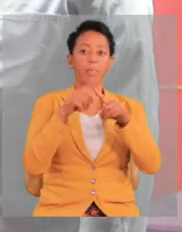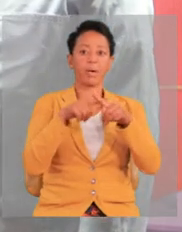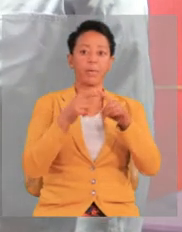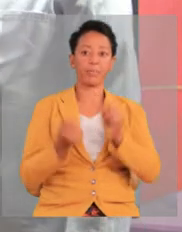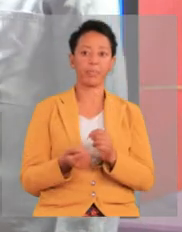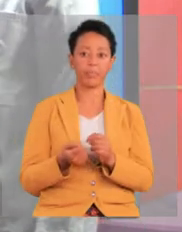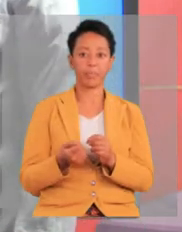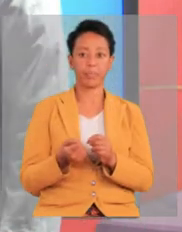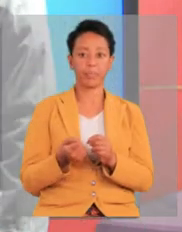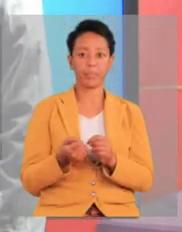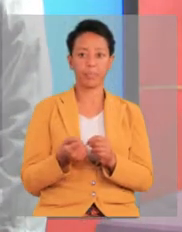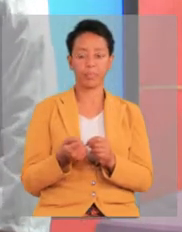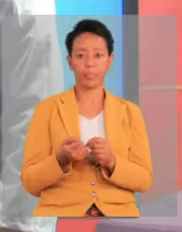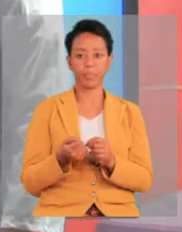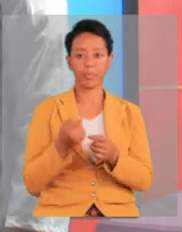already,